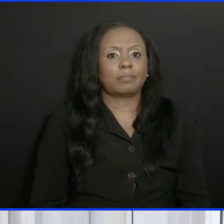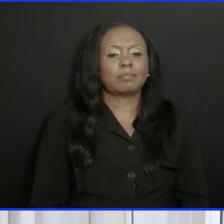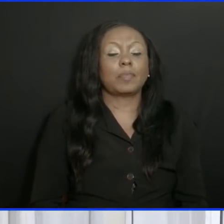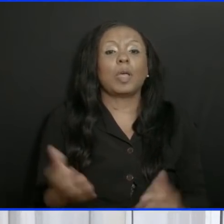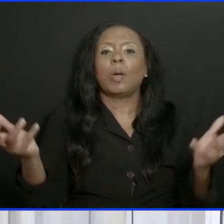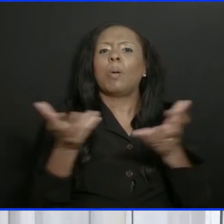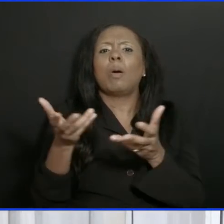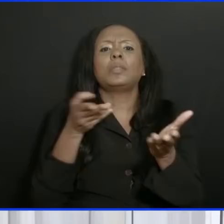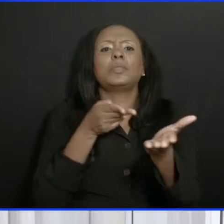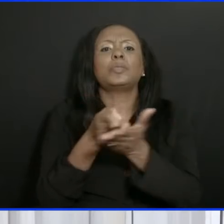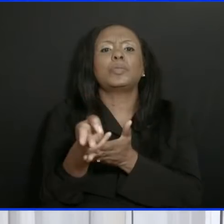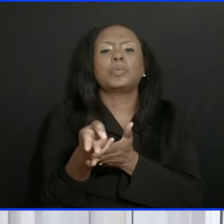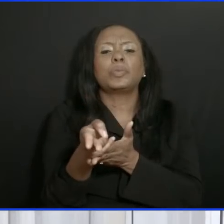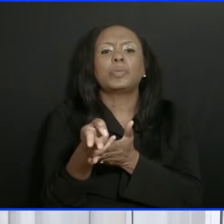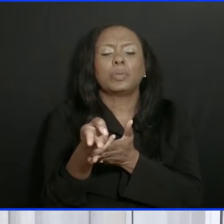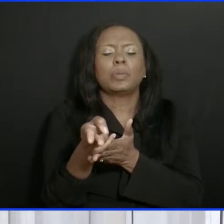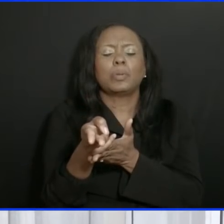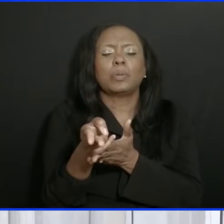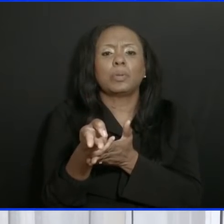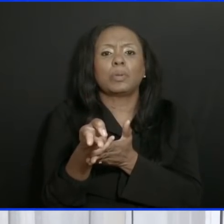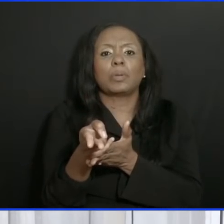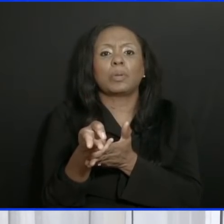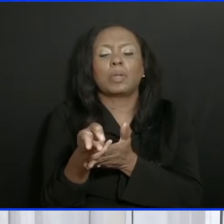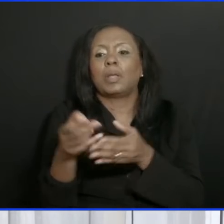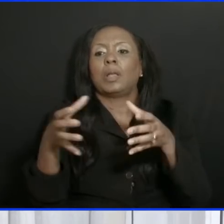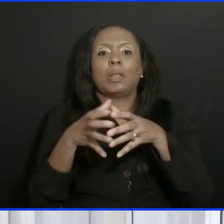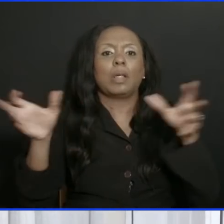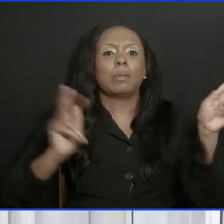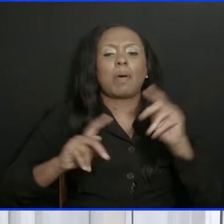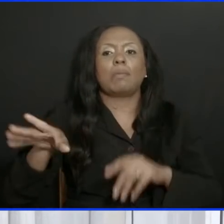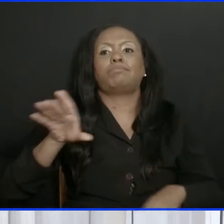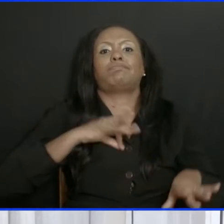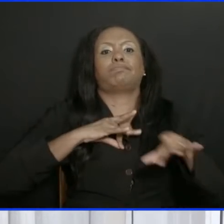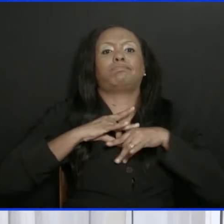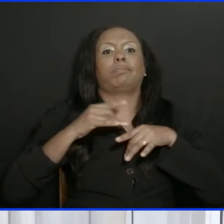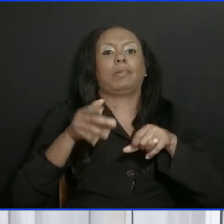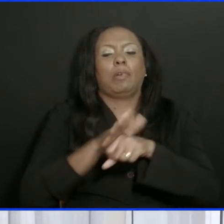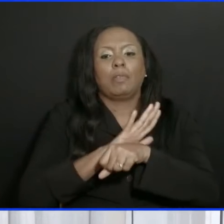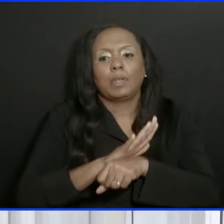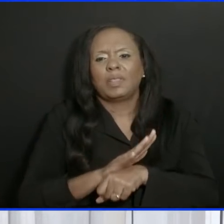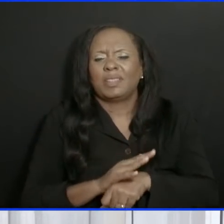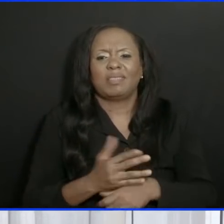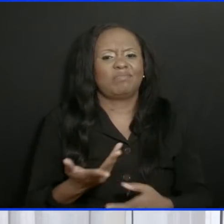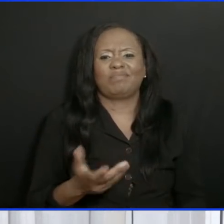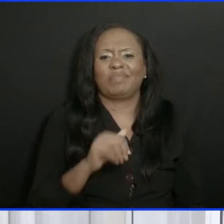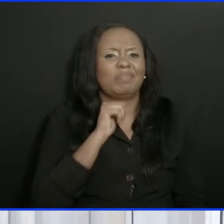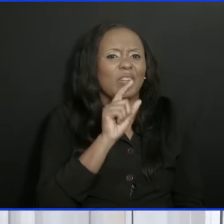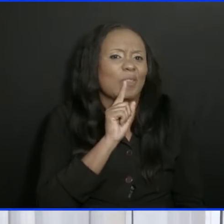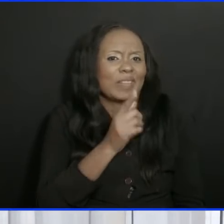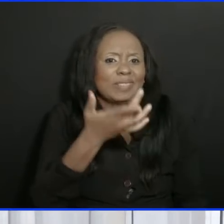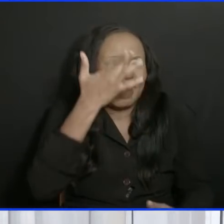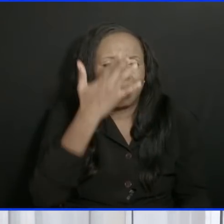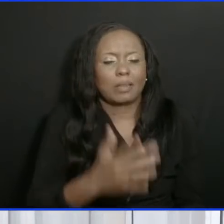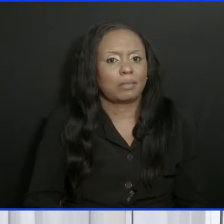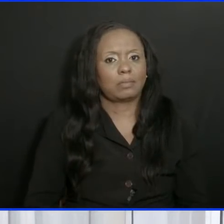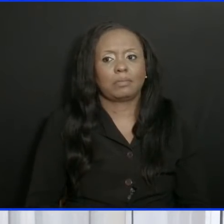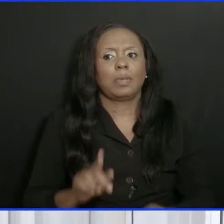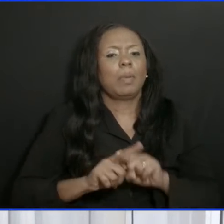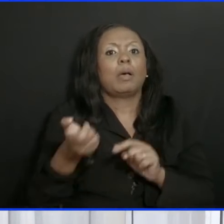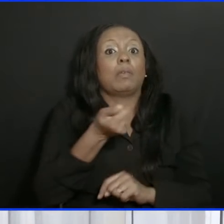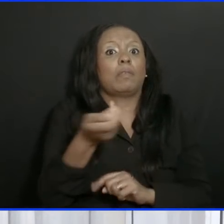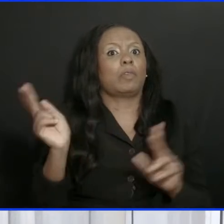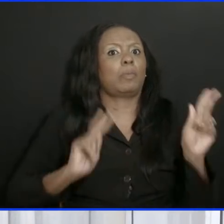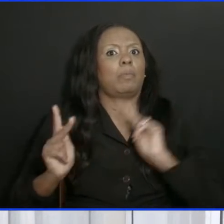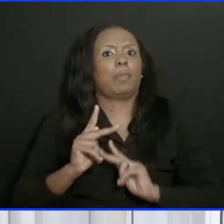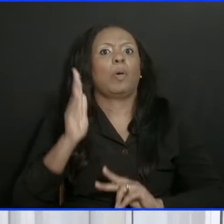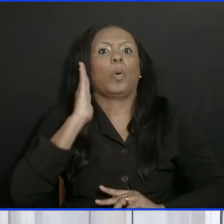know that there are a lot of people who are just very mild, but there will be a few who will get sick. And we have to prepare to